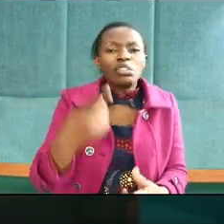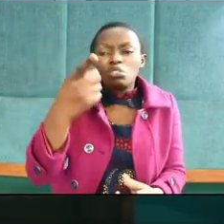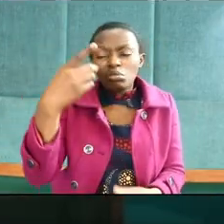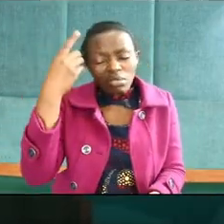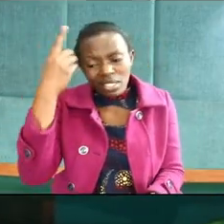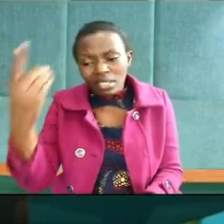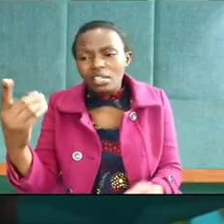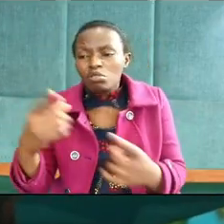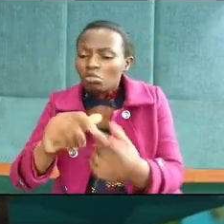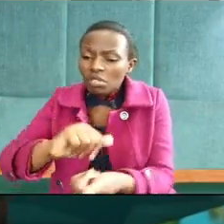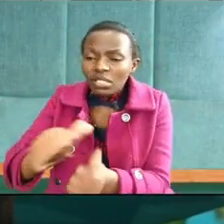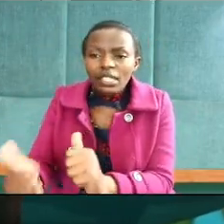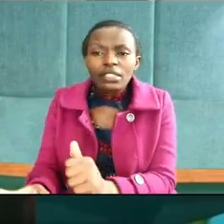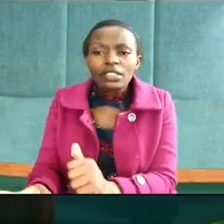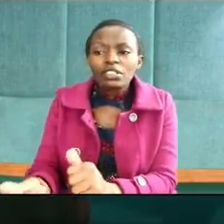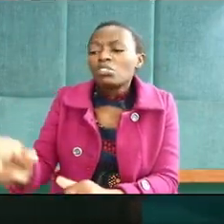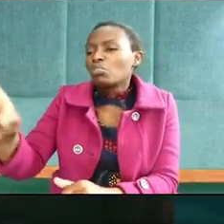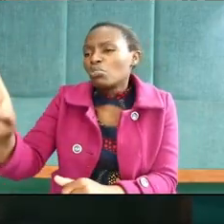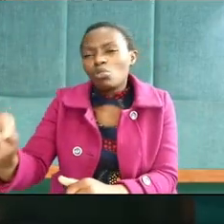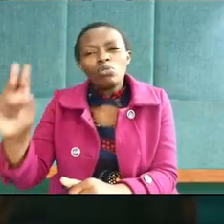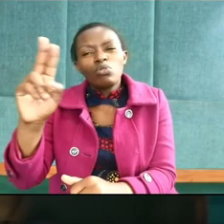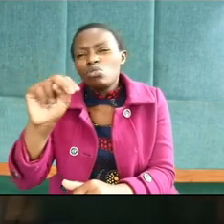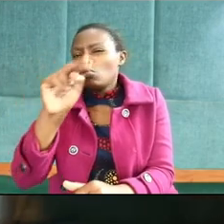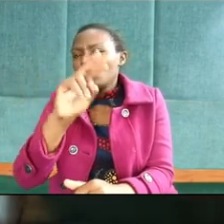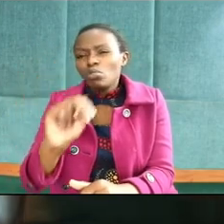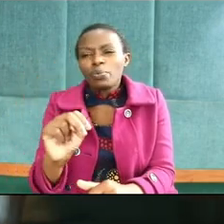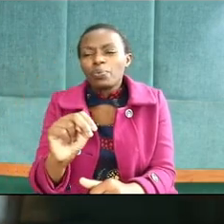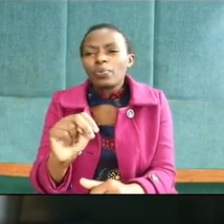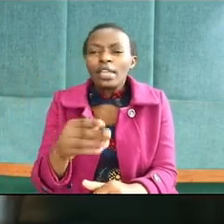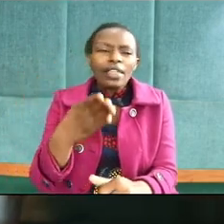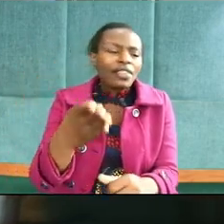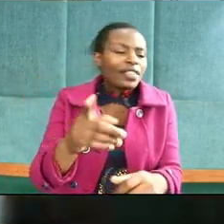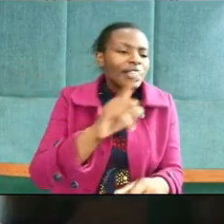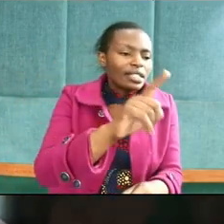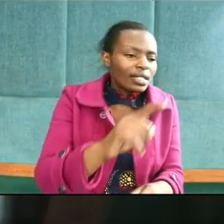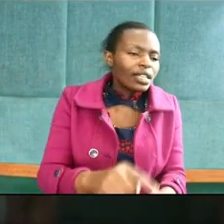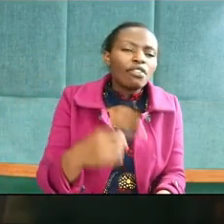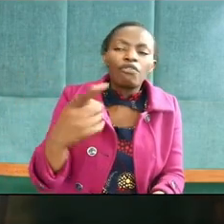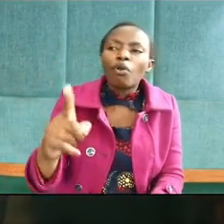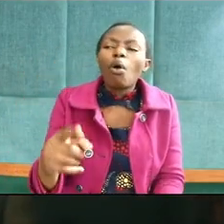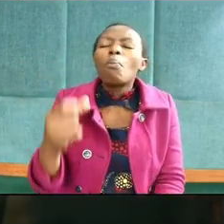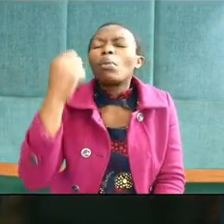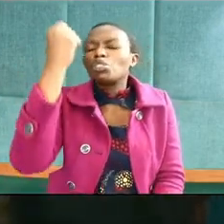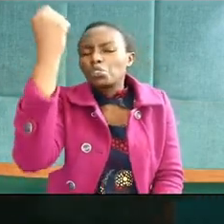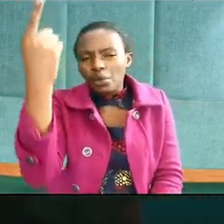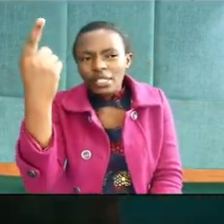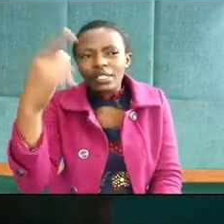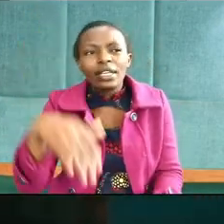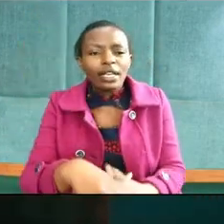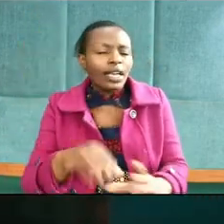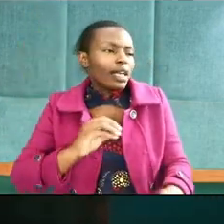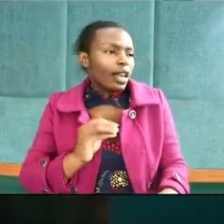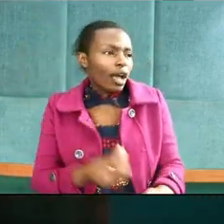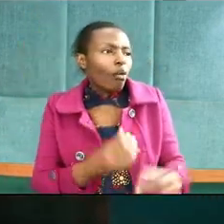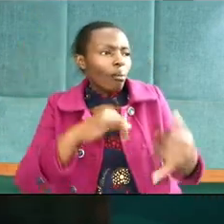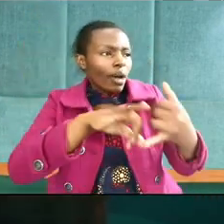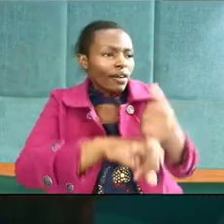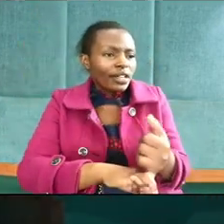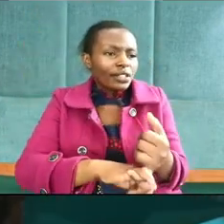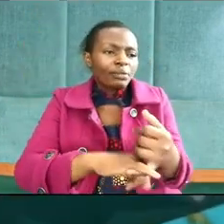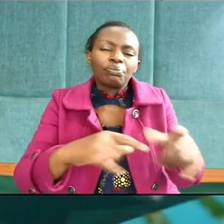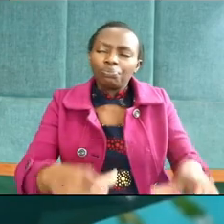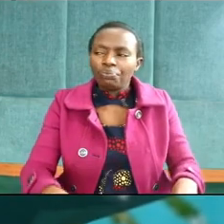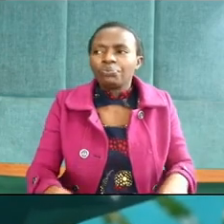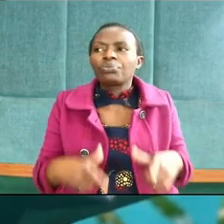Brothers and sisters, there is need for social maturity in our context.